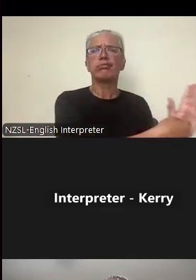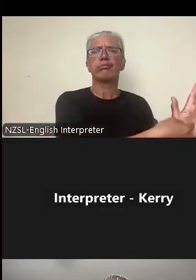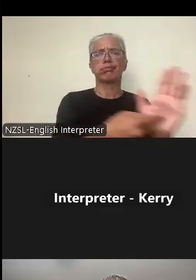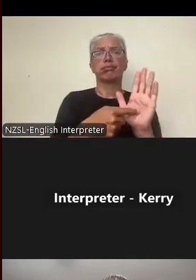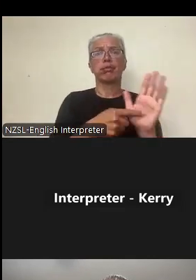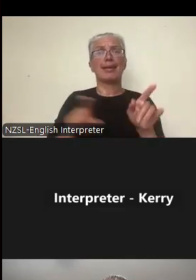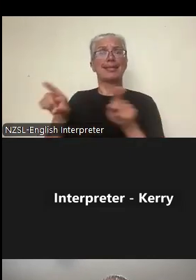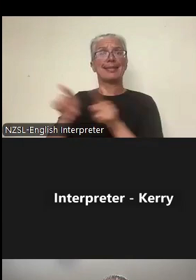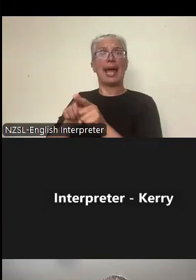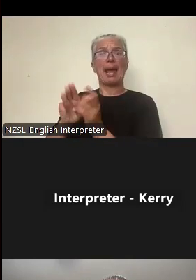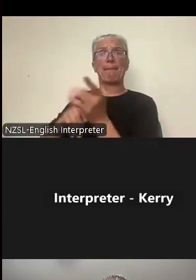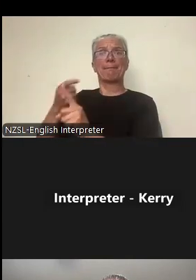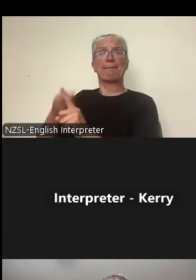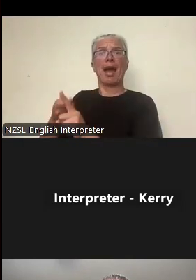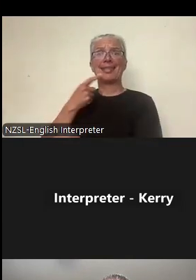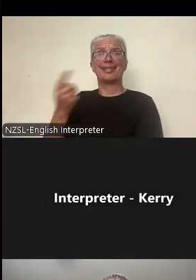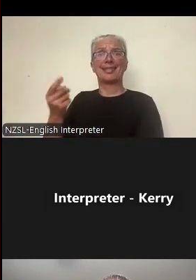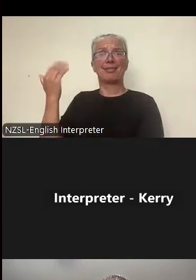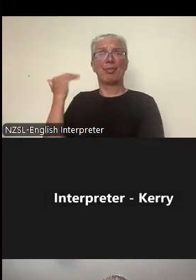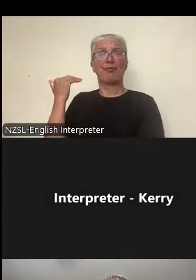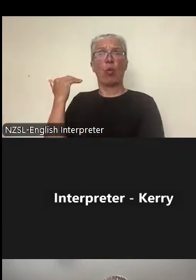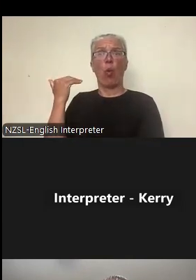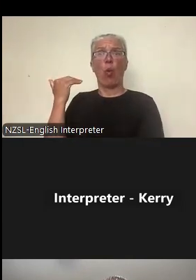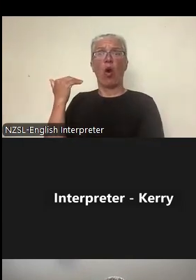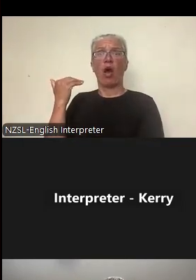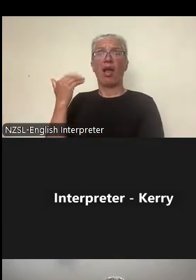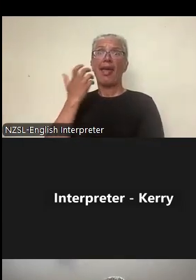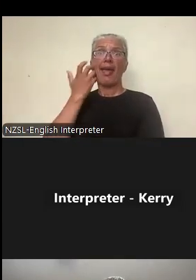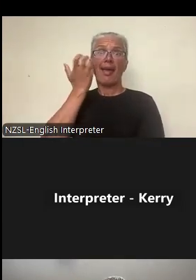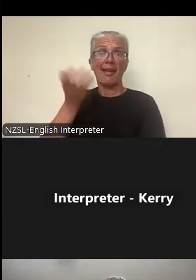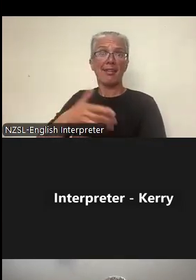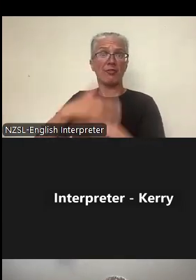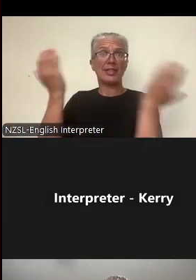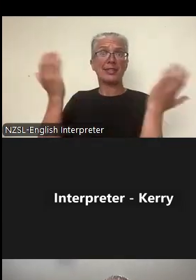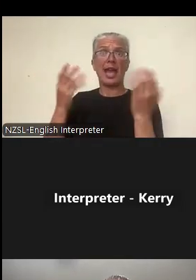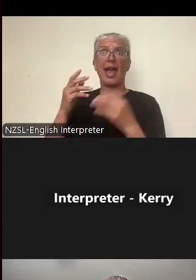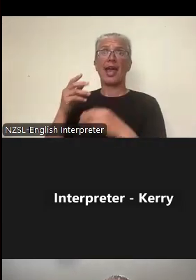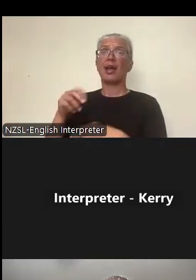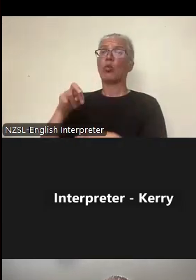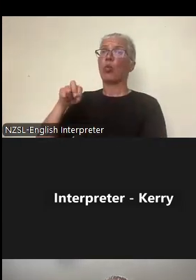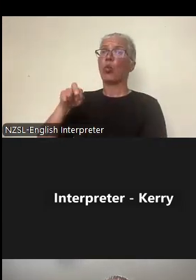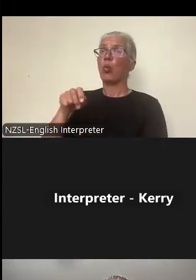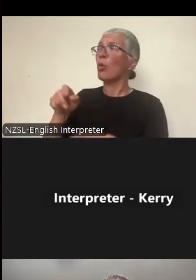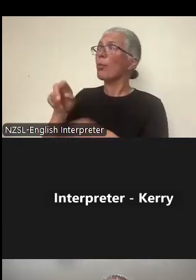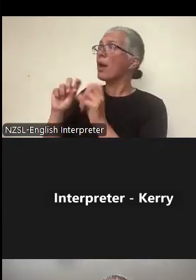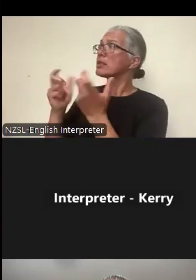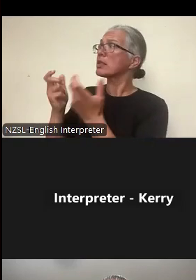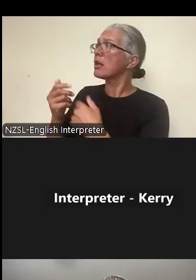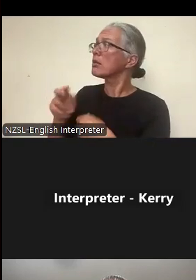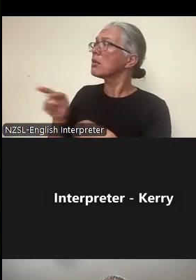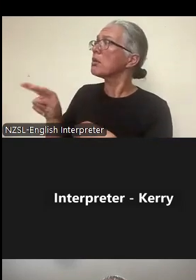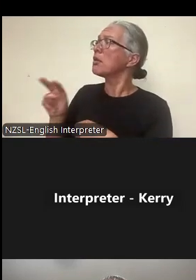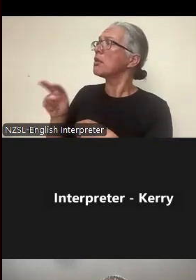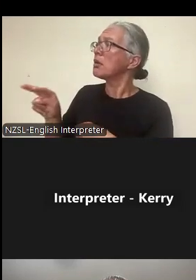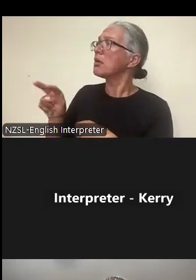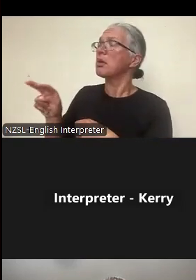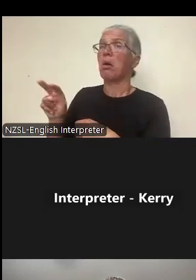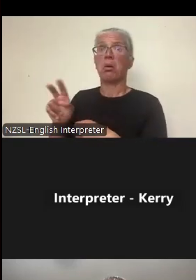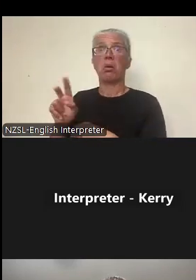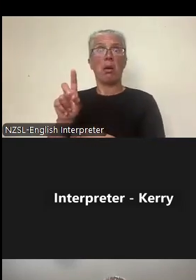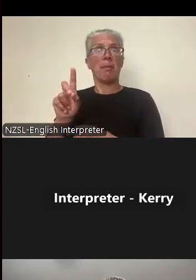walking past the doorway and finding out what they're actually doing in that classroom. But it's also formally in staff